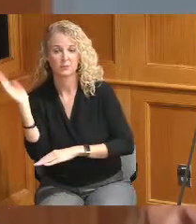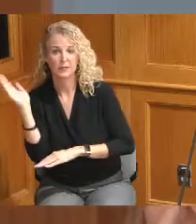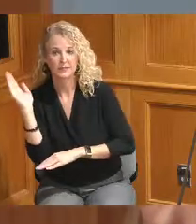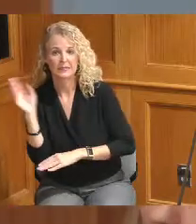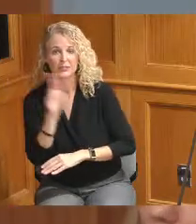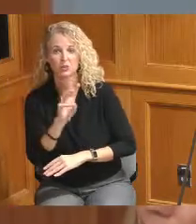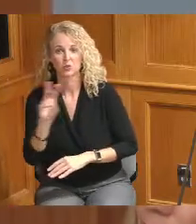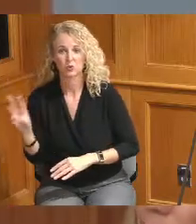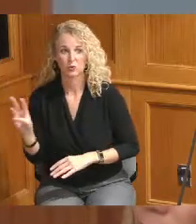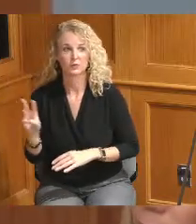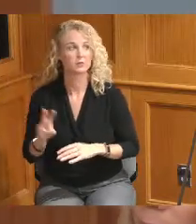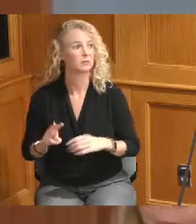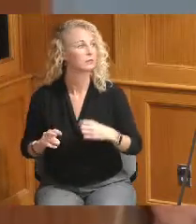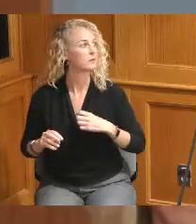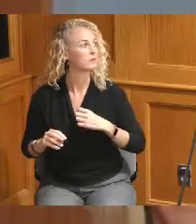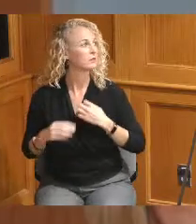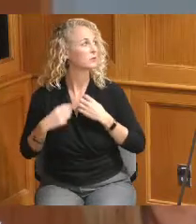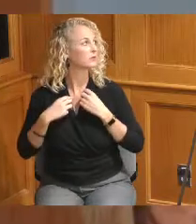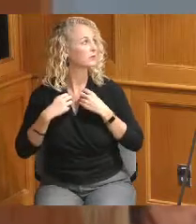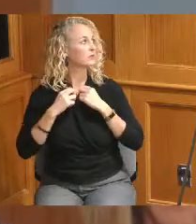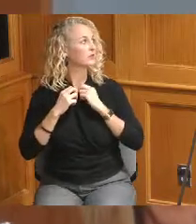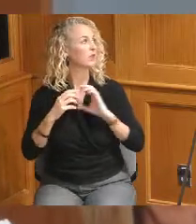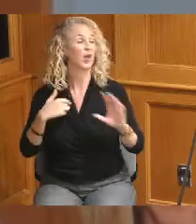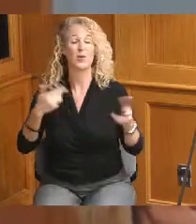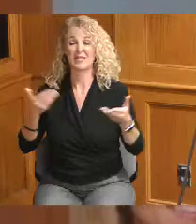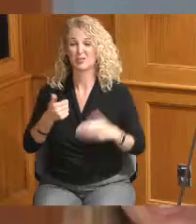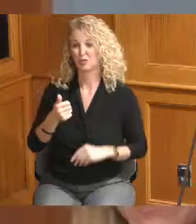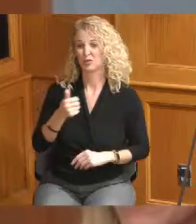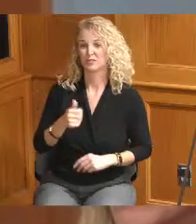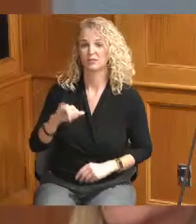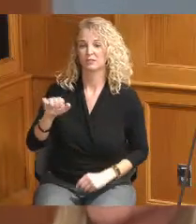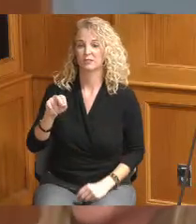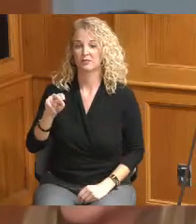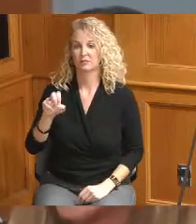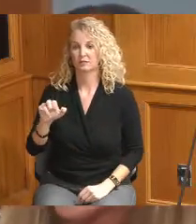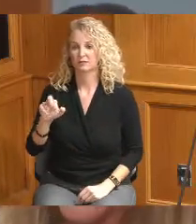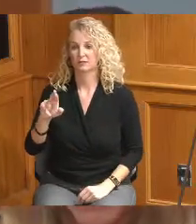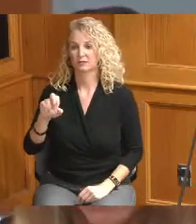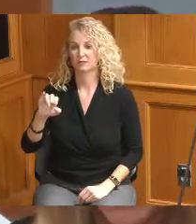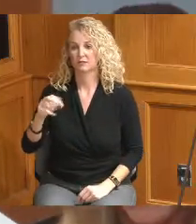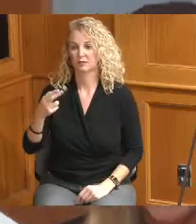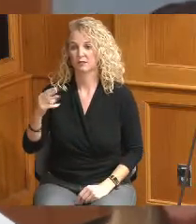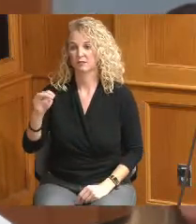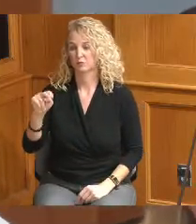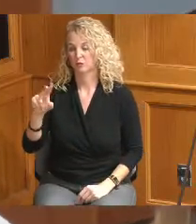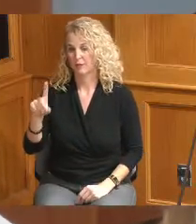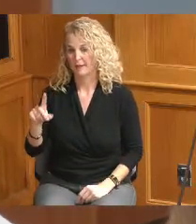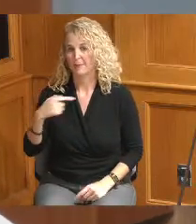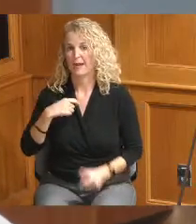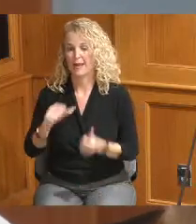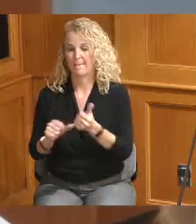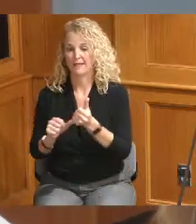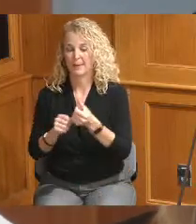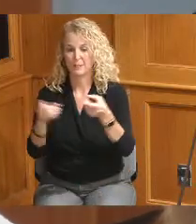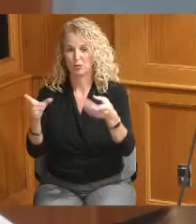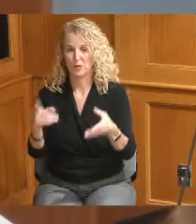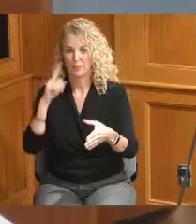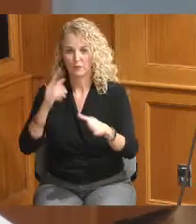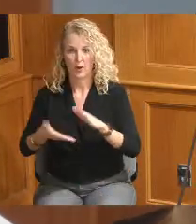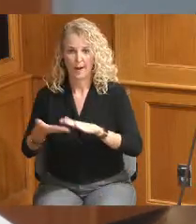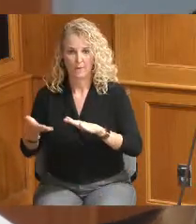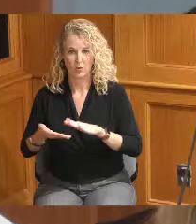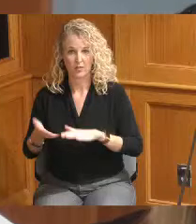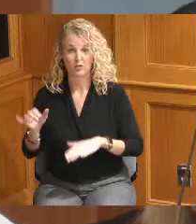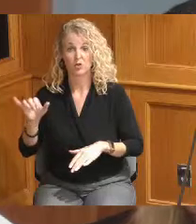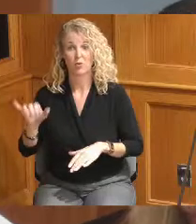website, we did it Can you introduce yourself? Sorry. Yeah. Jenny Richmond, Deputy Director over Operations. So what we did